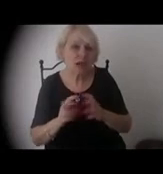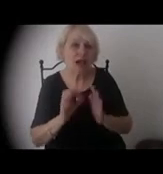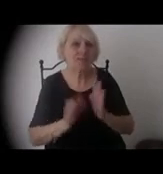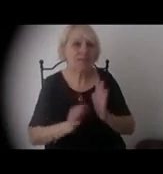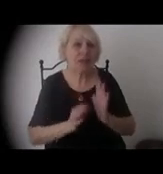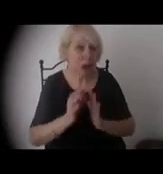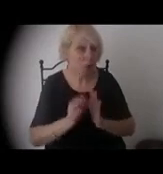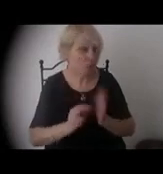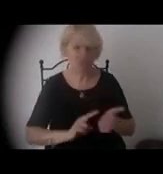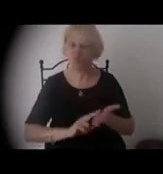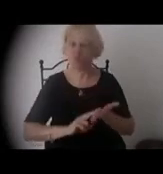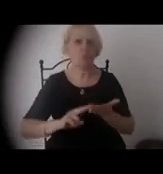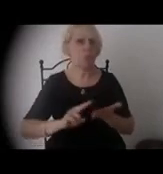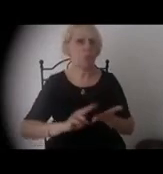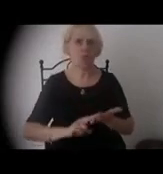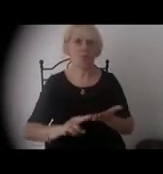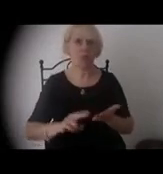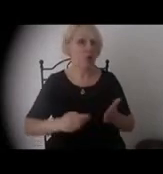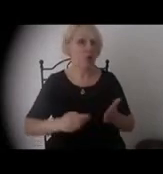normal throughout the pandemic.